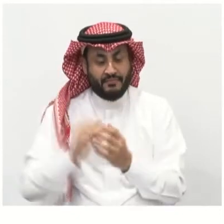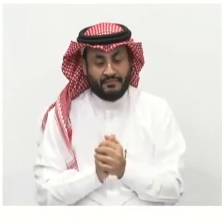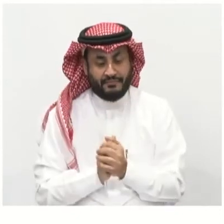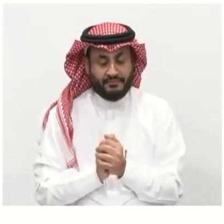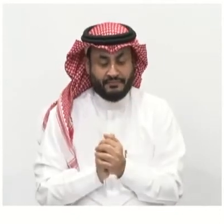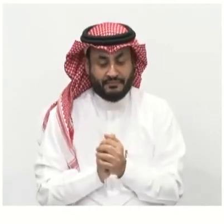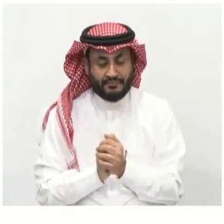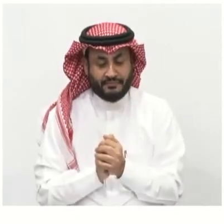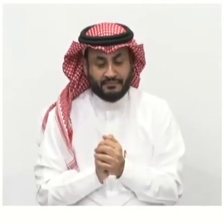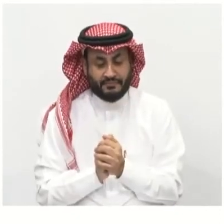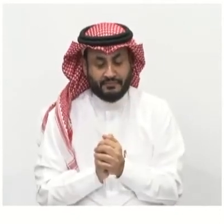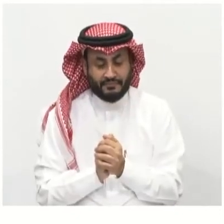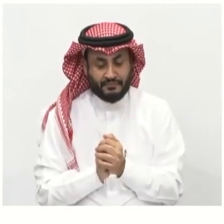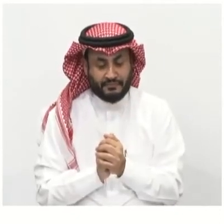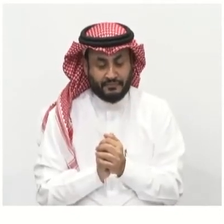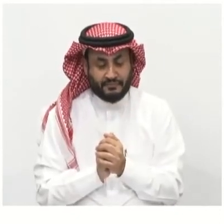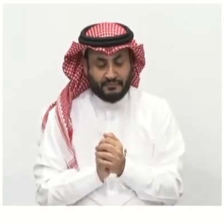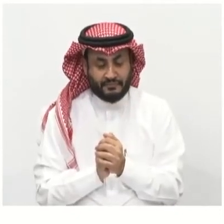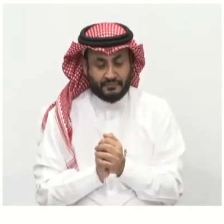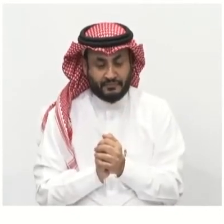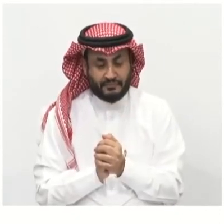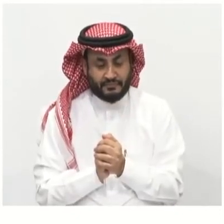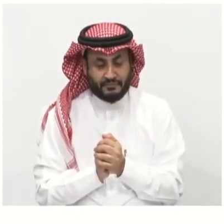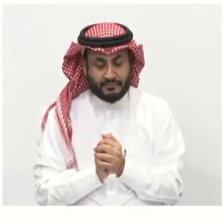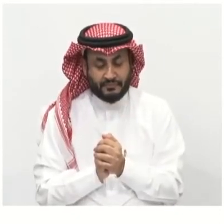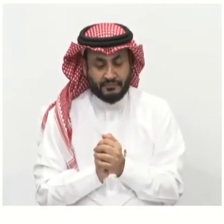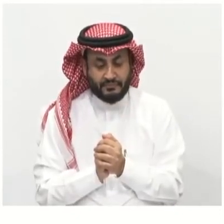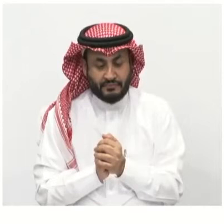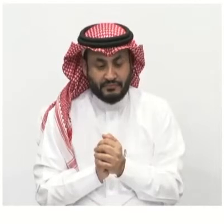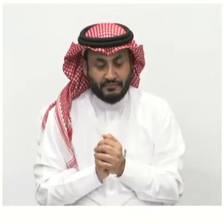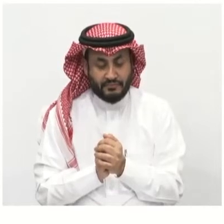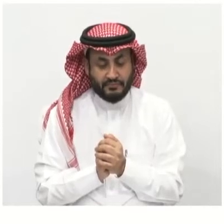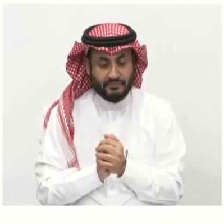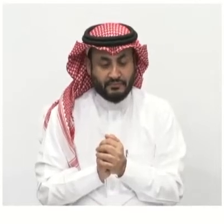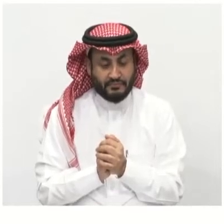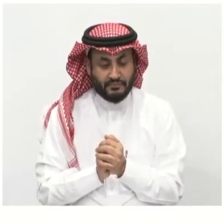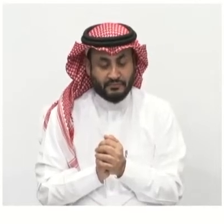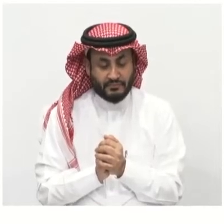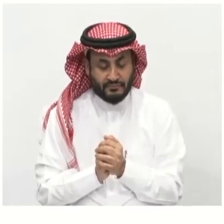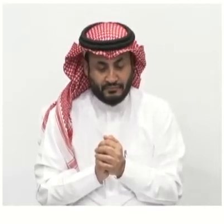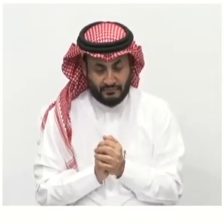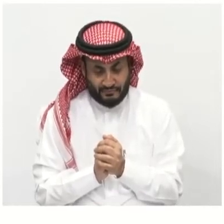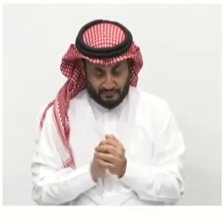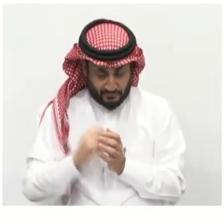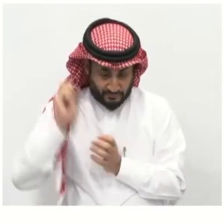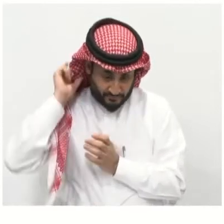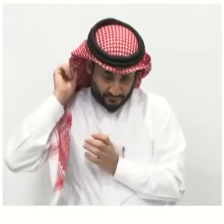to draw are different kinds of flowers,